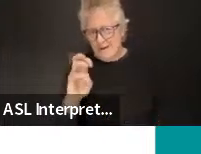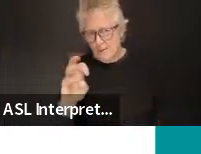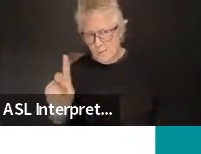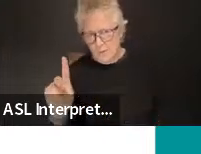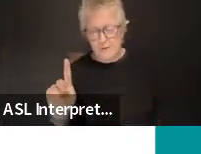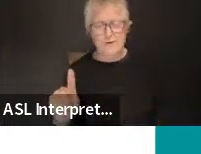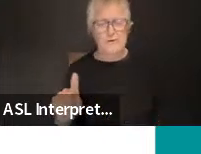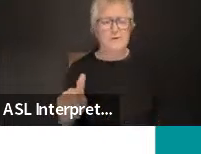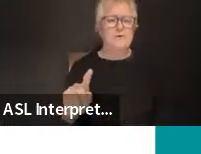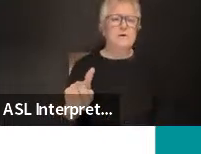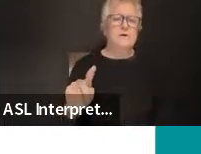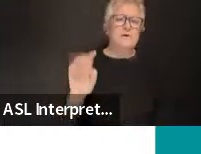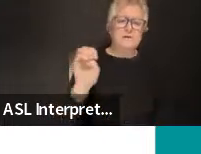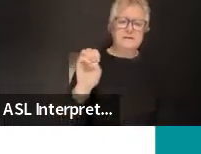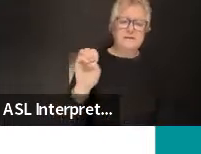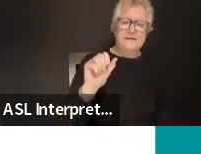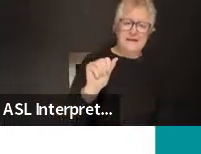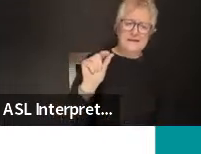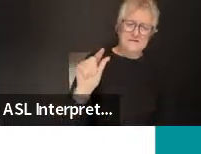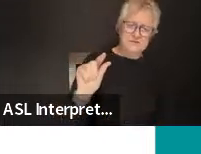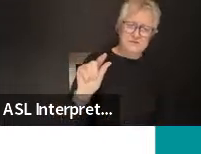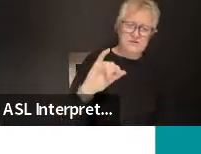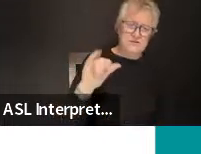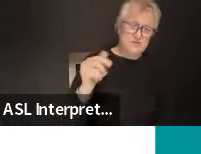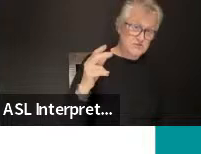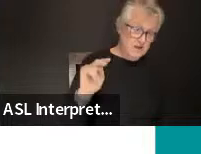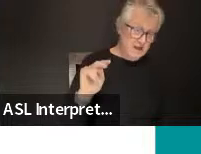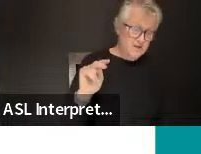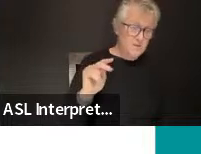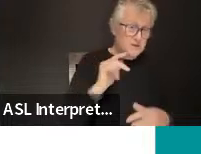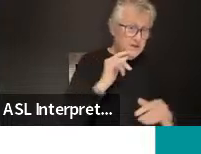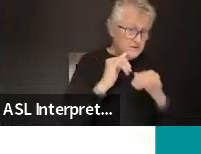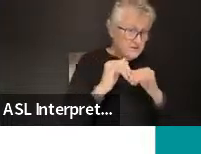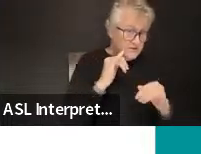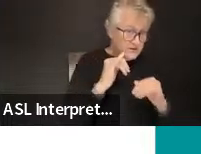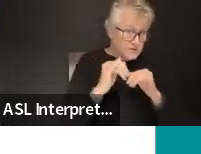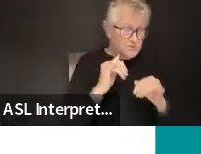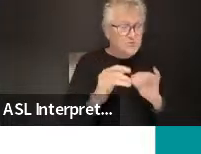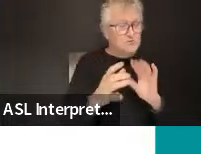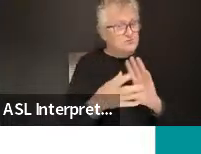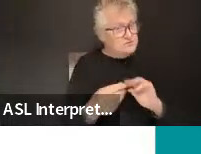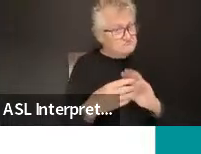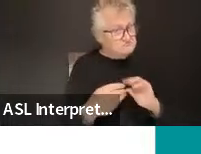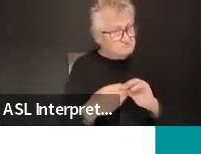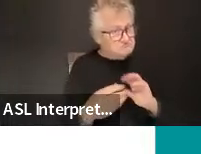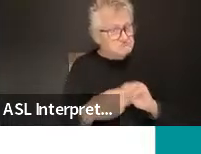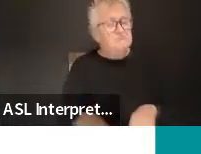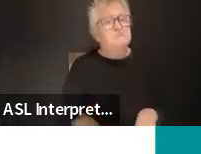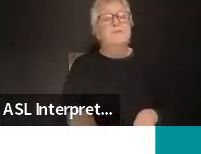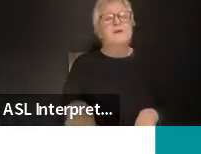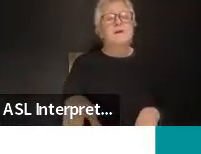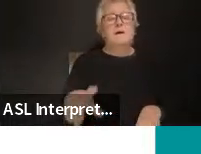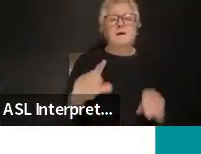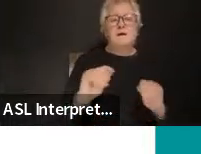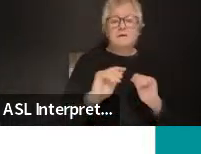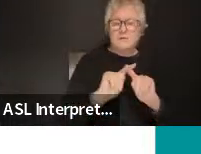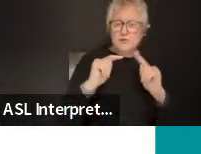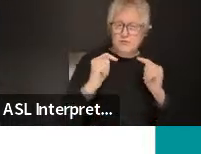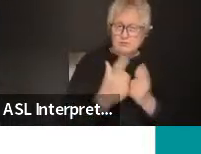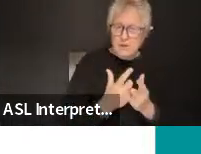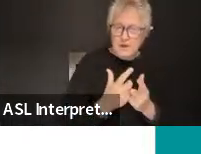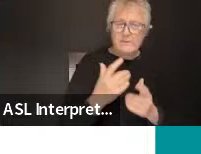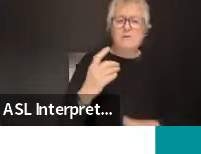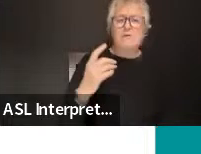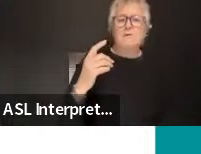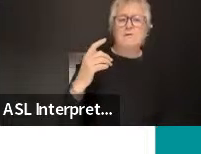tribal consultation. We'll also talk about the Vancouver Waterfront Transit Station and have